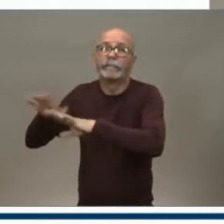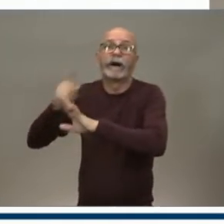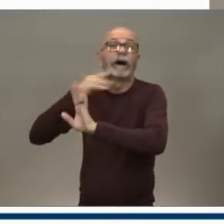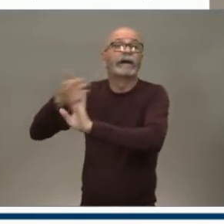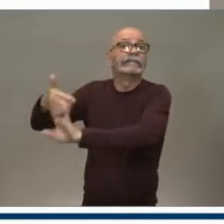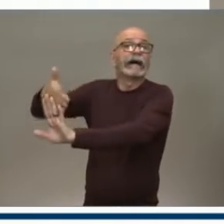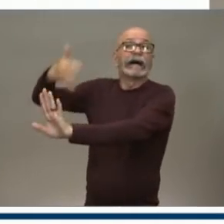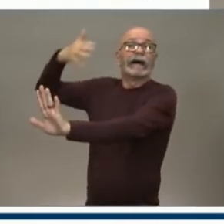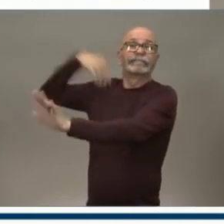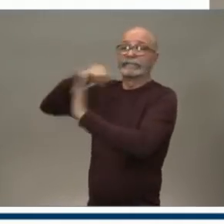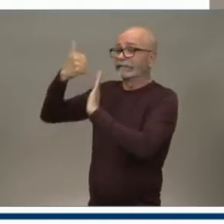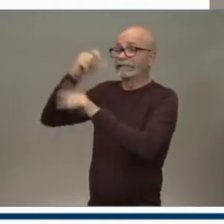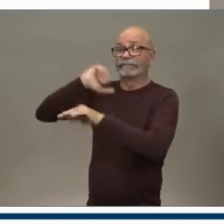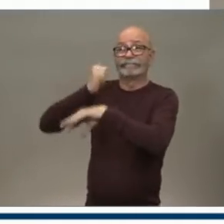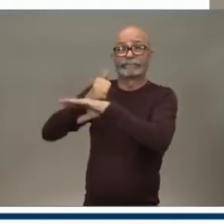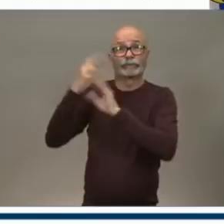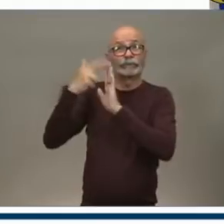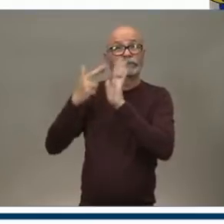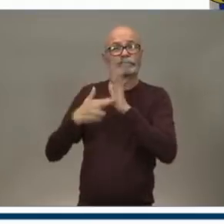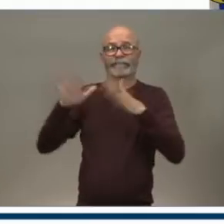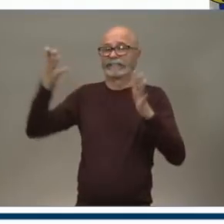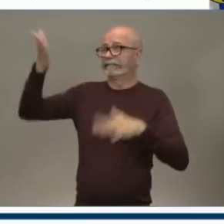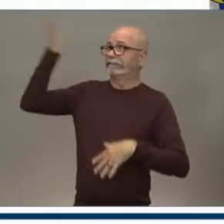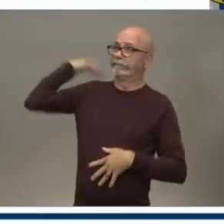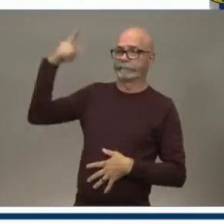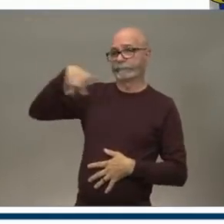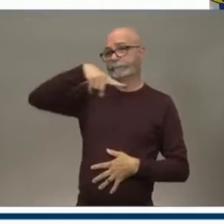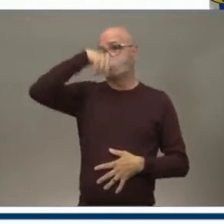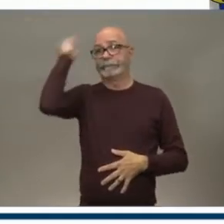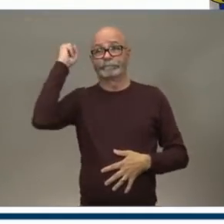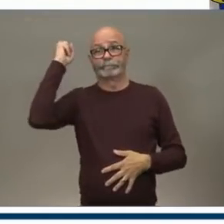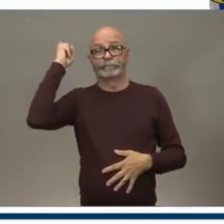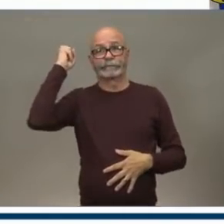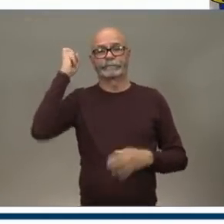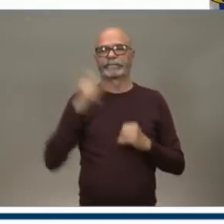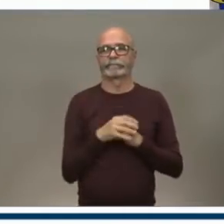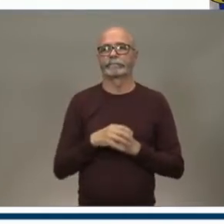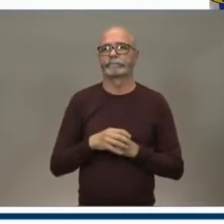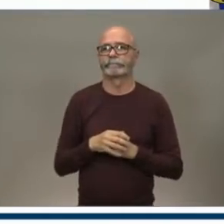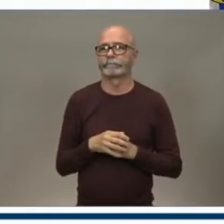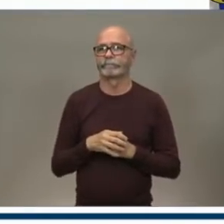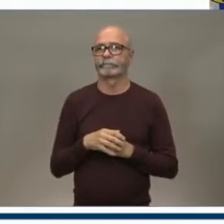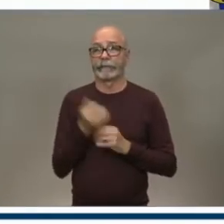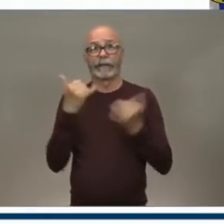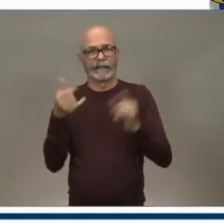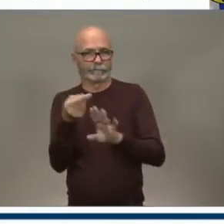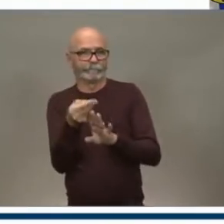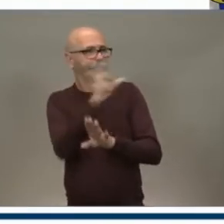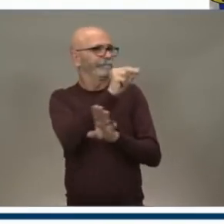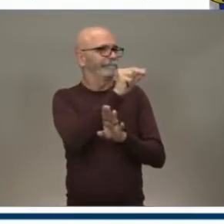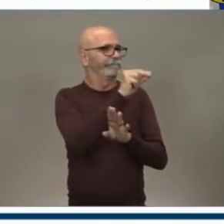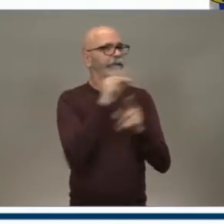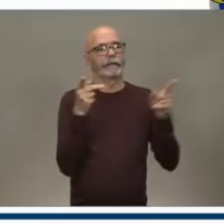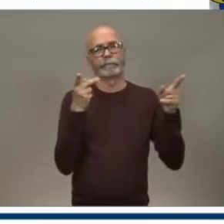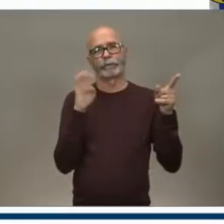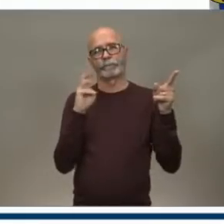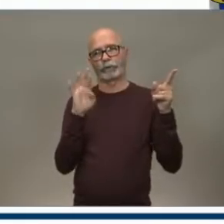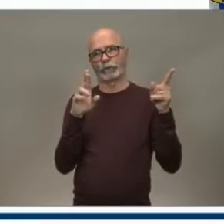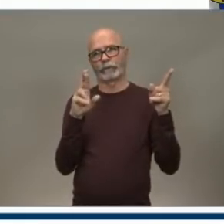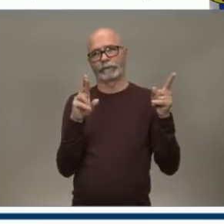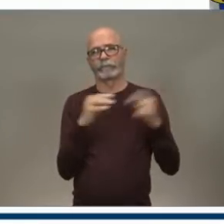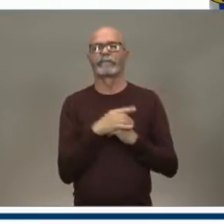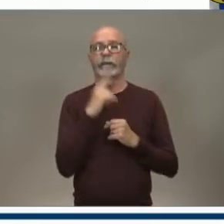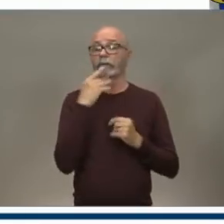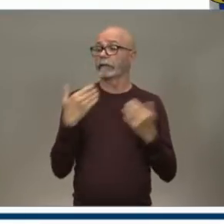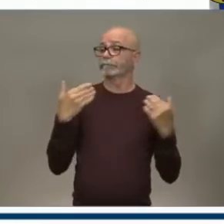since the summertime. When this started, leading into September, the minister and his department, working with public health, has put in place